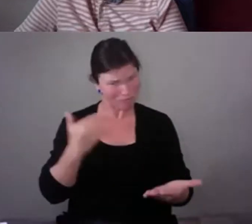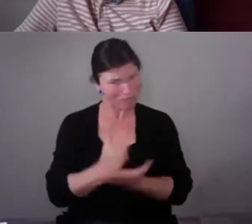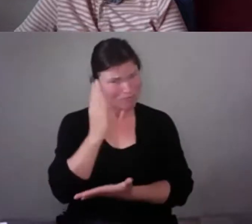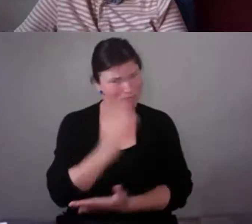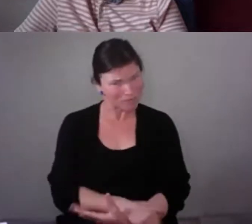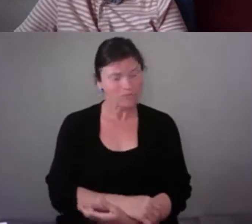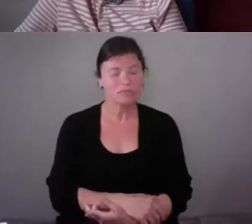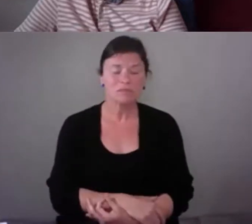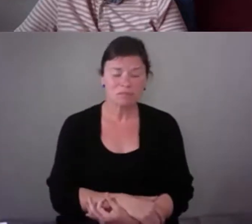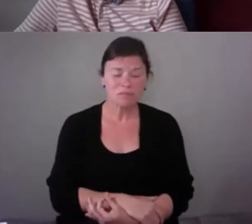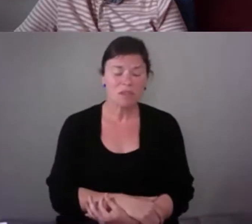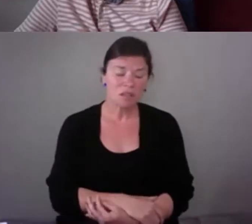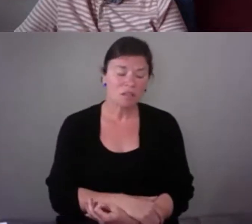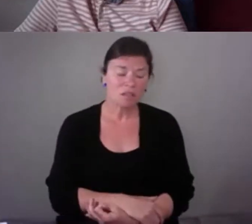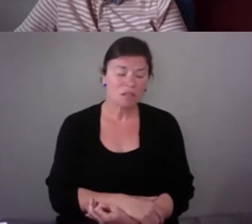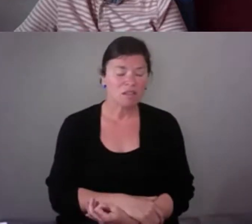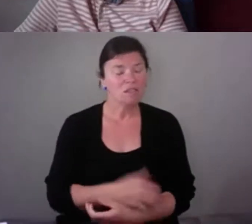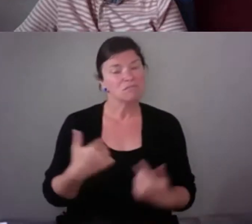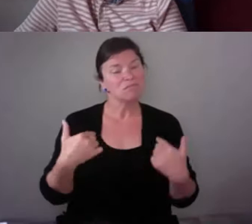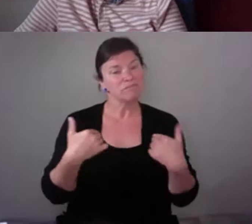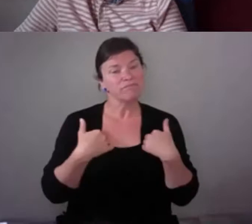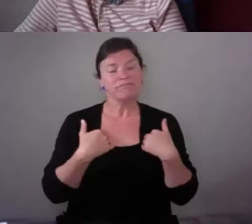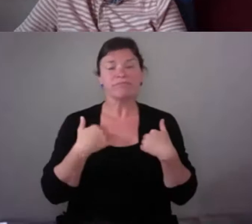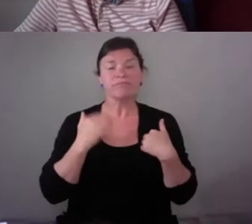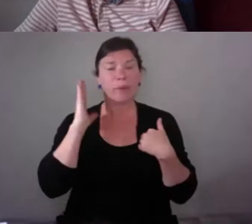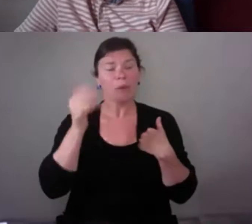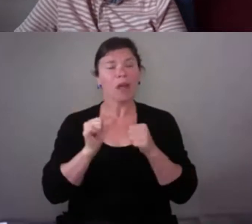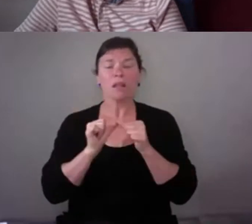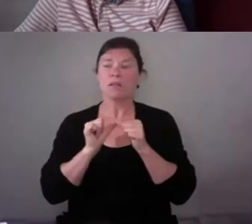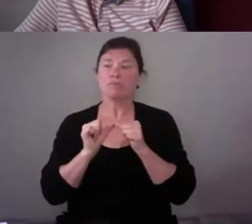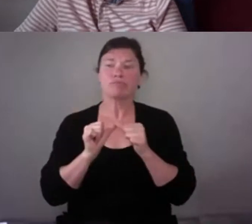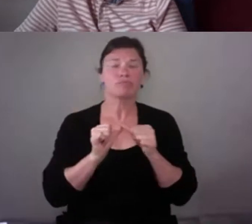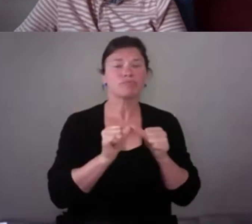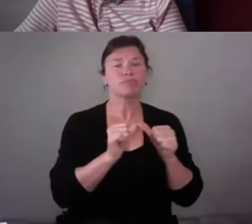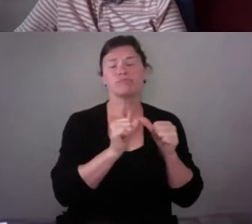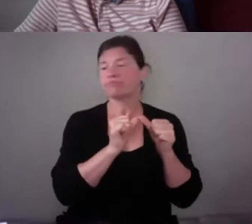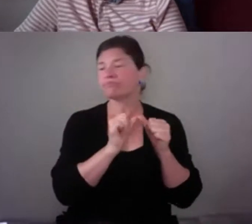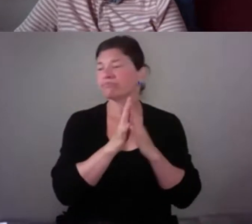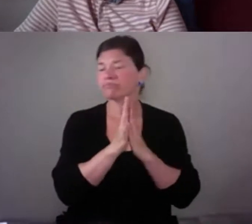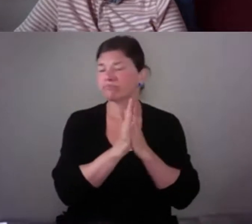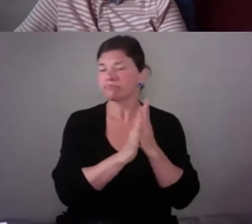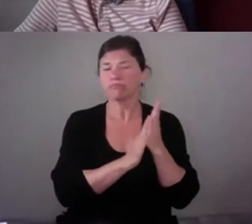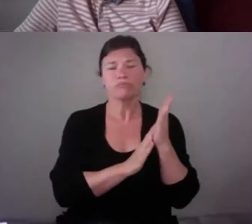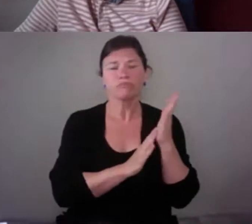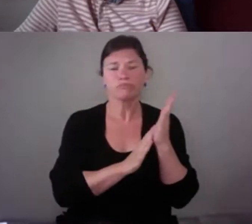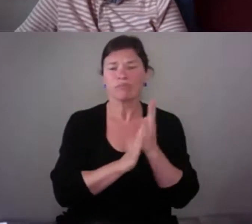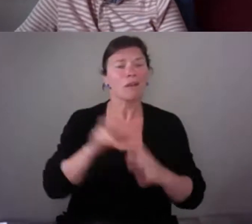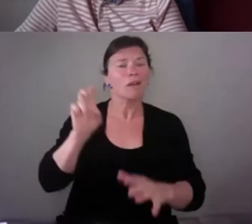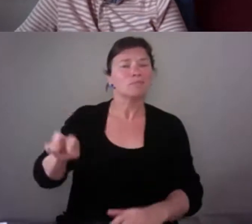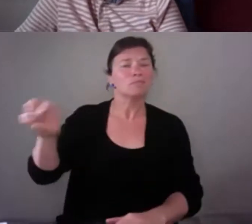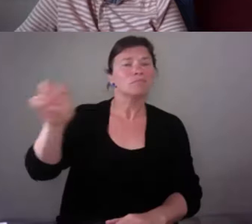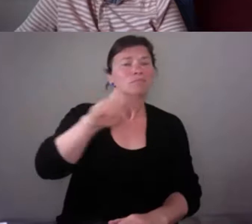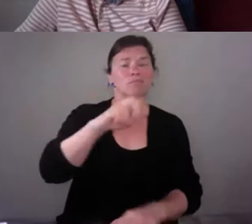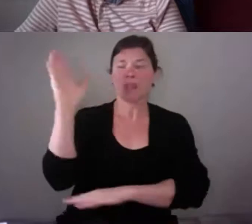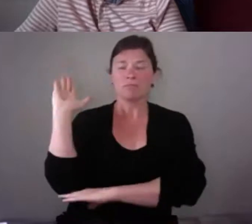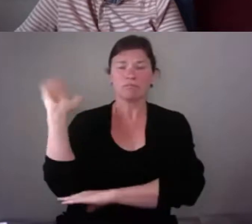this I'll keep I will keep I I will keep going around speaking and making sure that